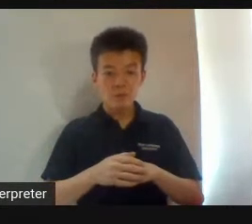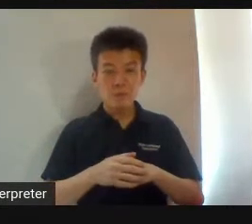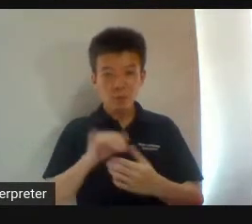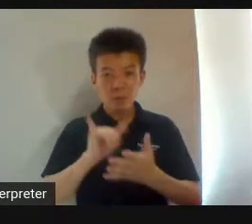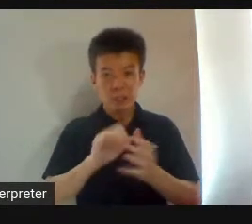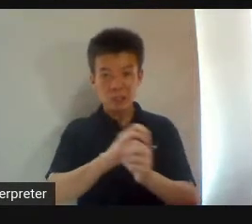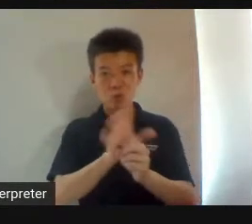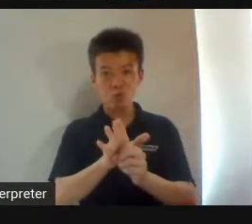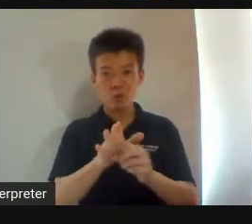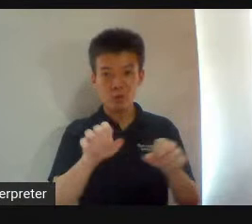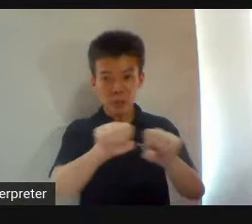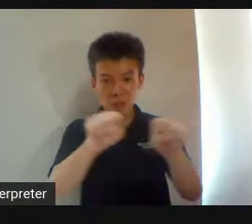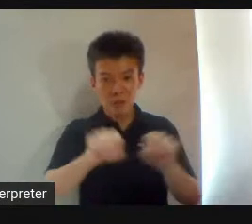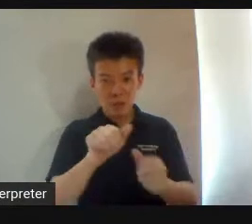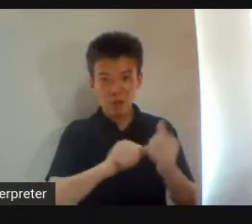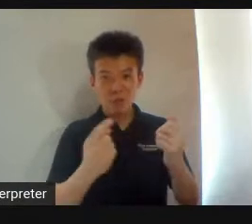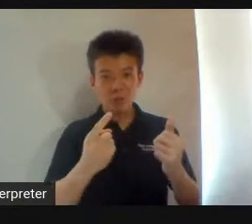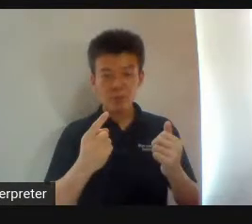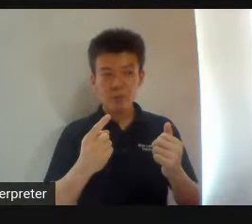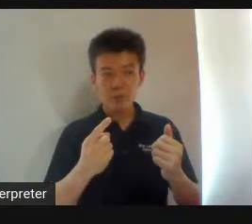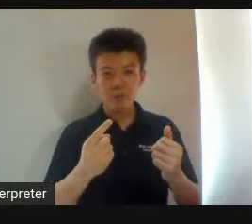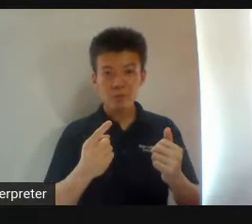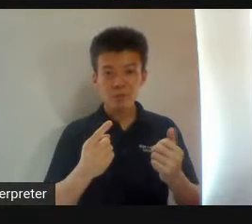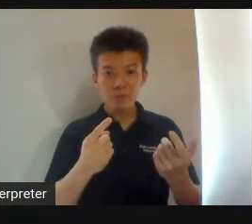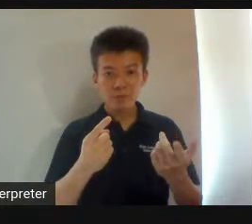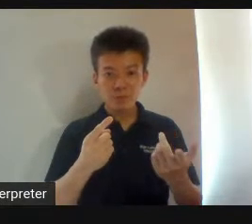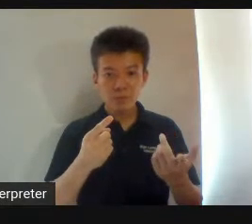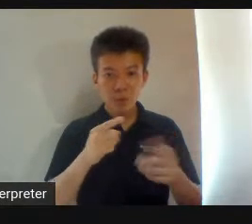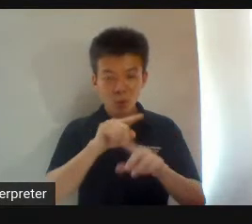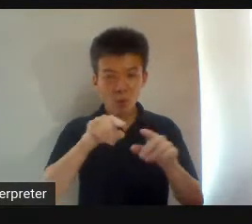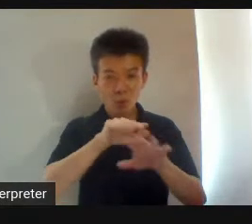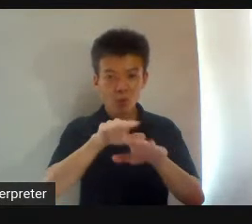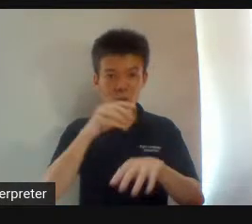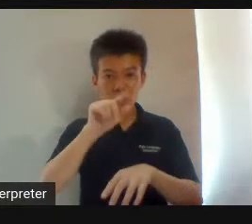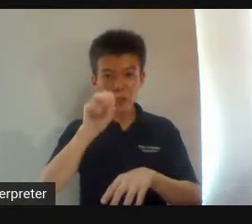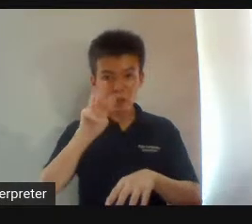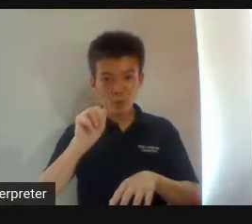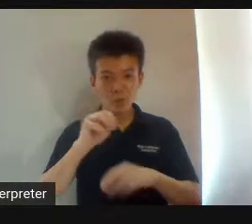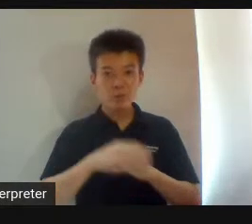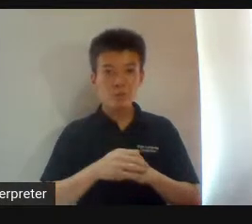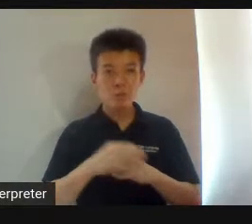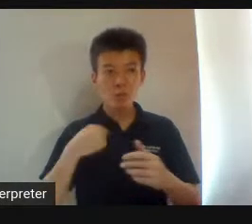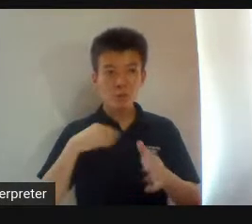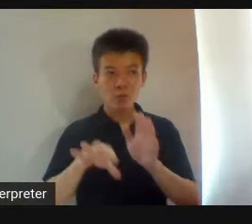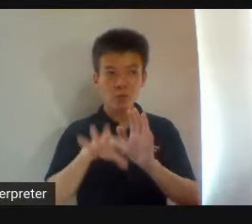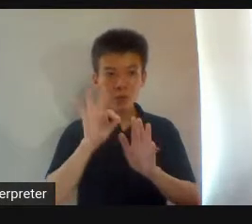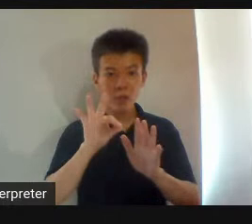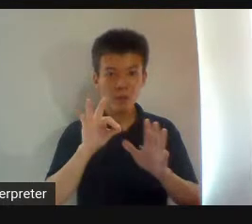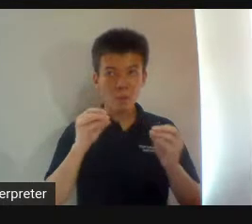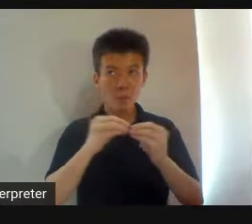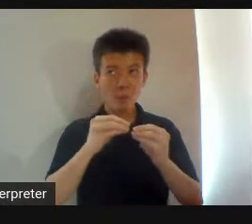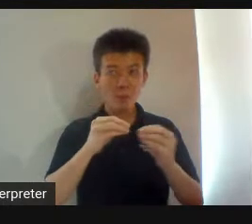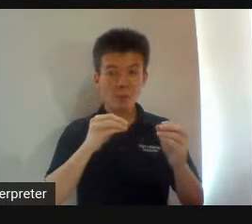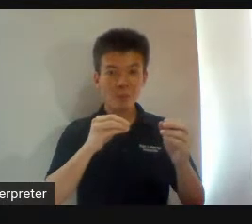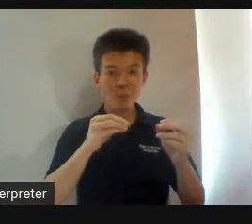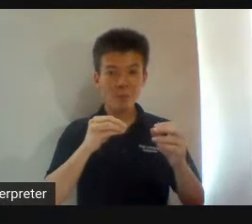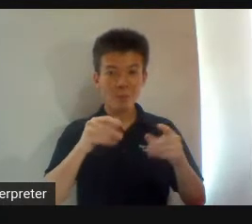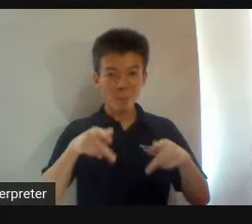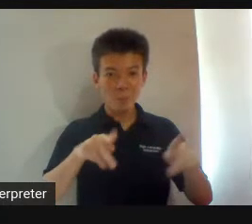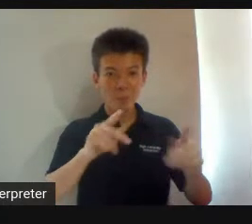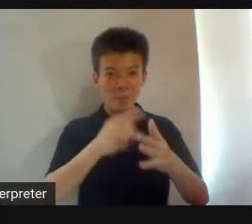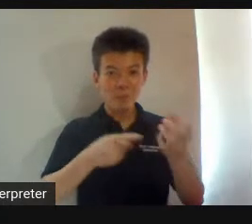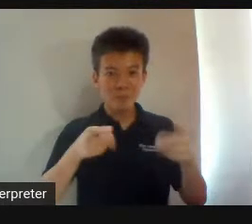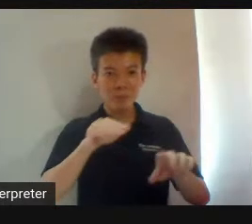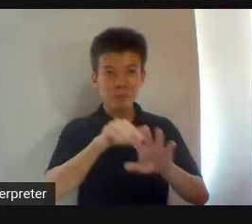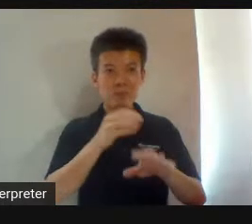COVID situation, when everyone's their homes and we meet over Zoom, we find that there's more permission to talk about what's happening